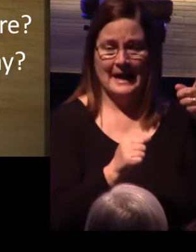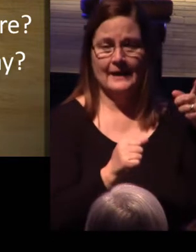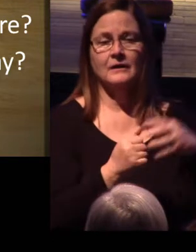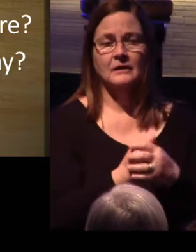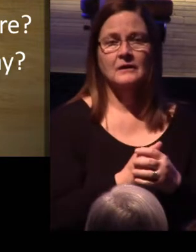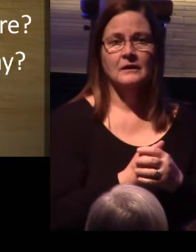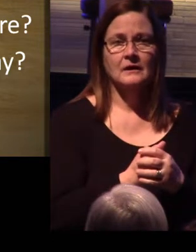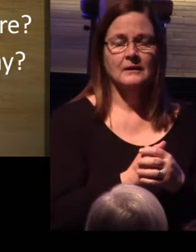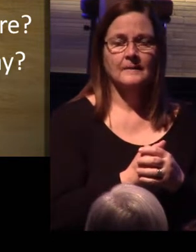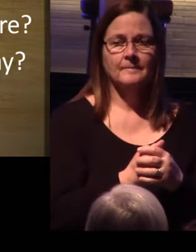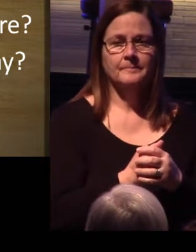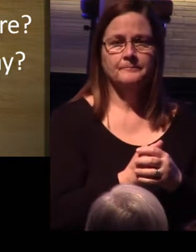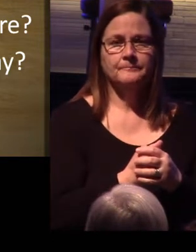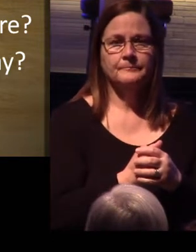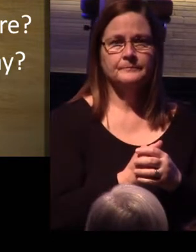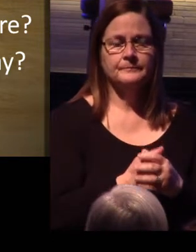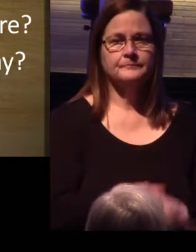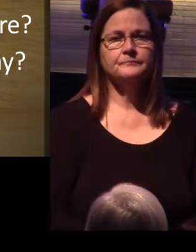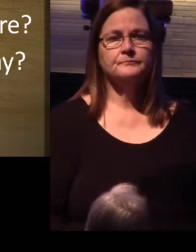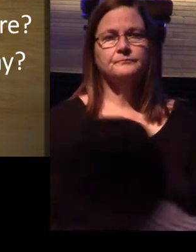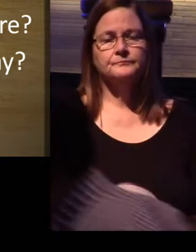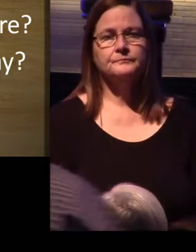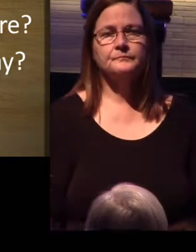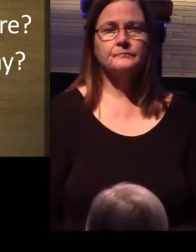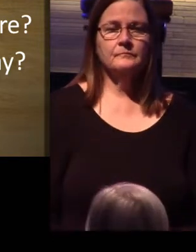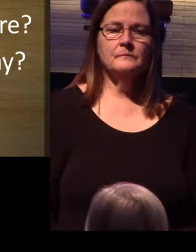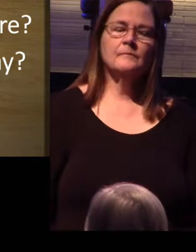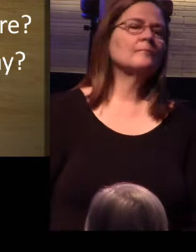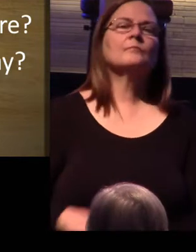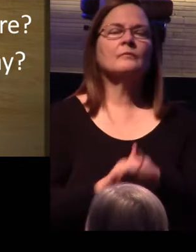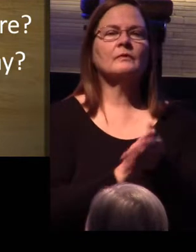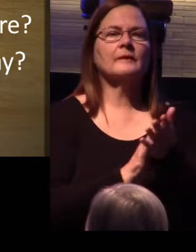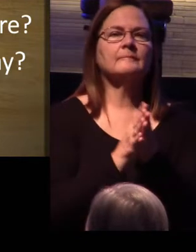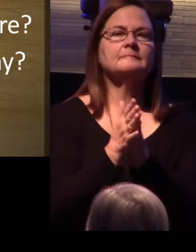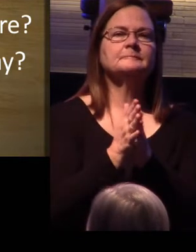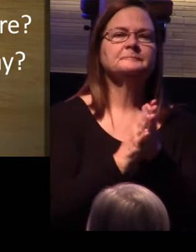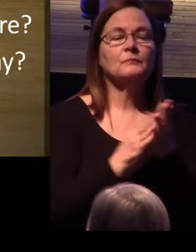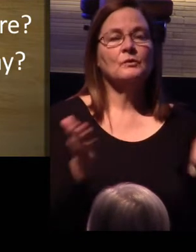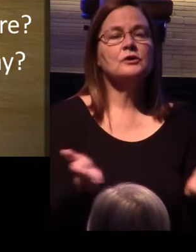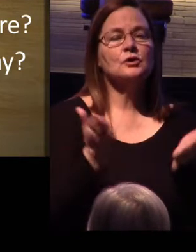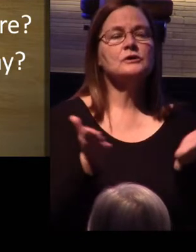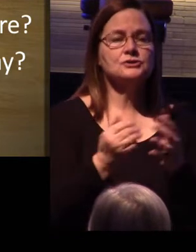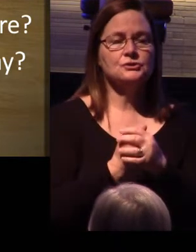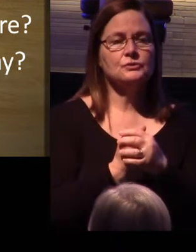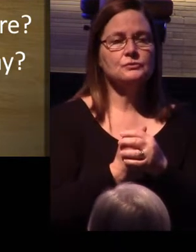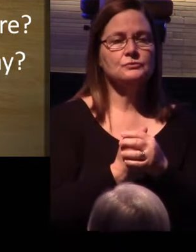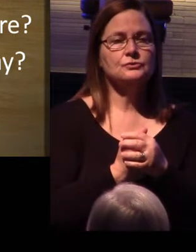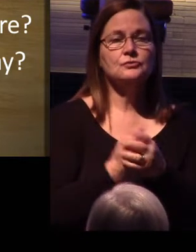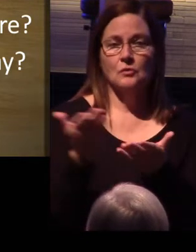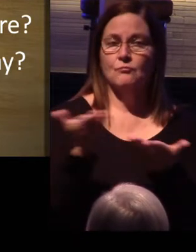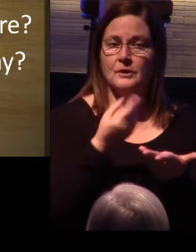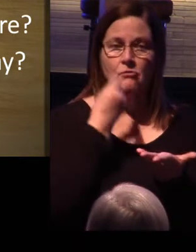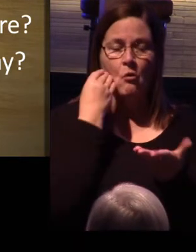available in the back if you've not already received one of the slips with them printed on it. And we'd encourage you to